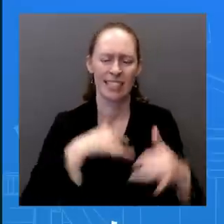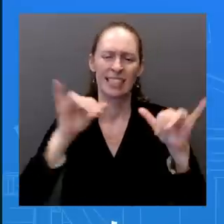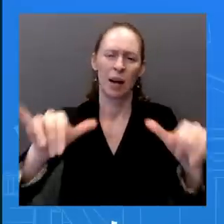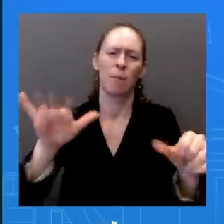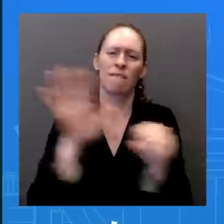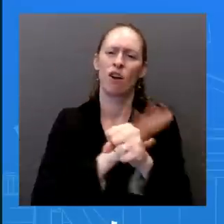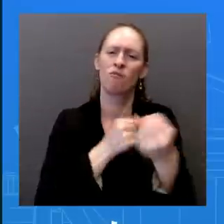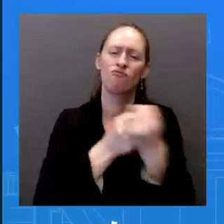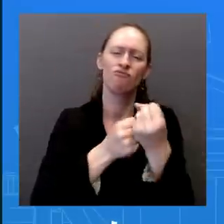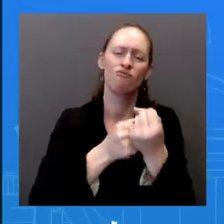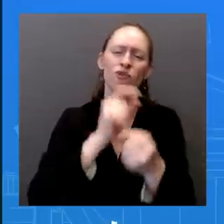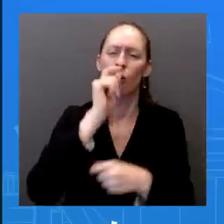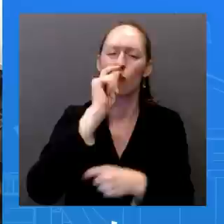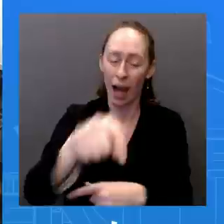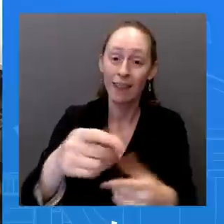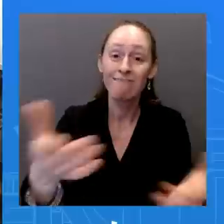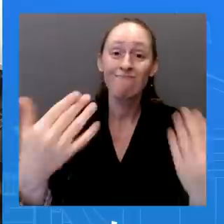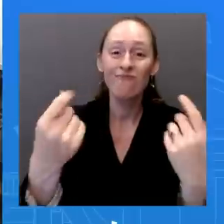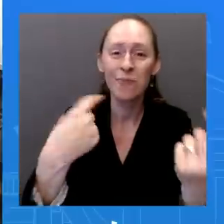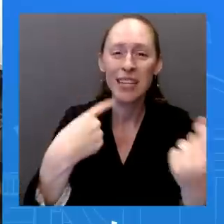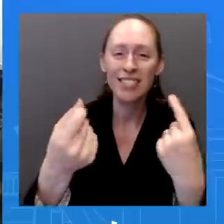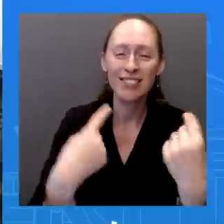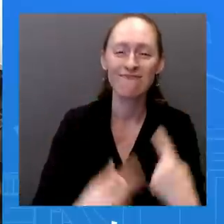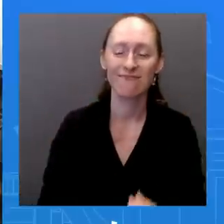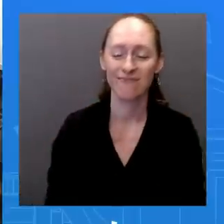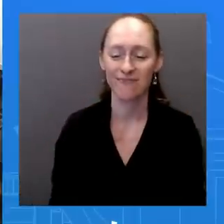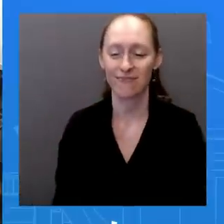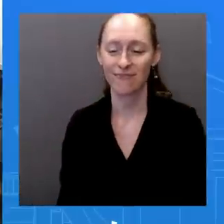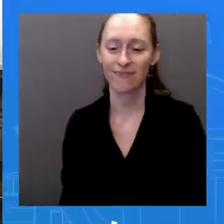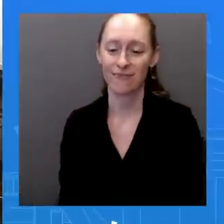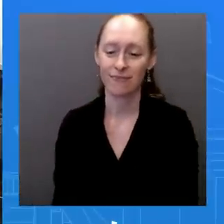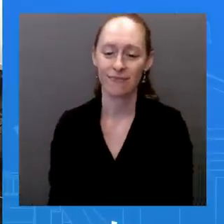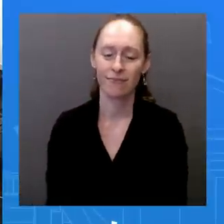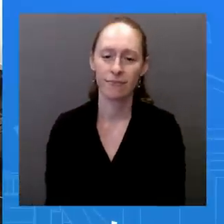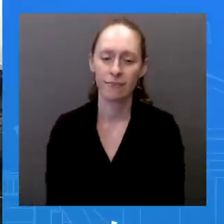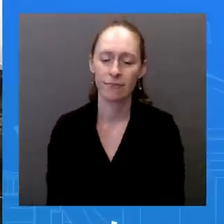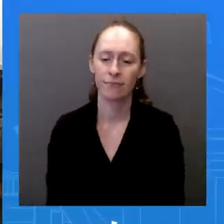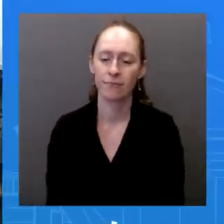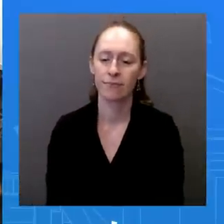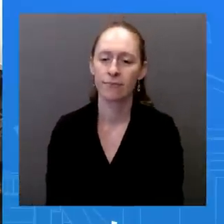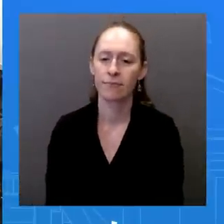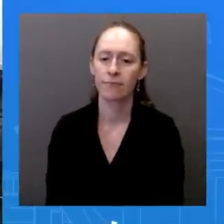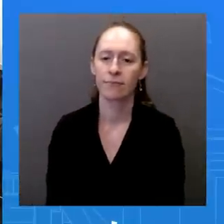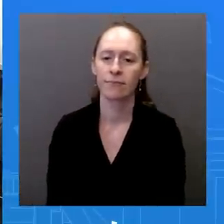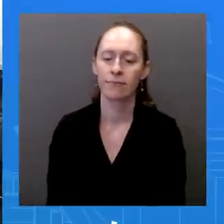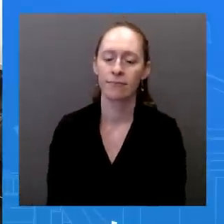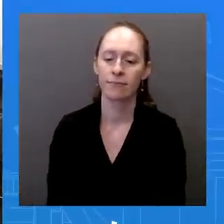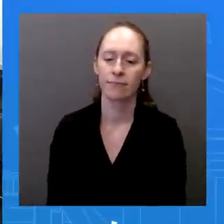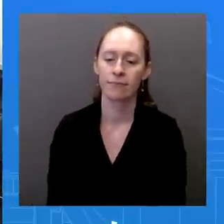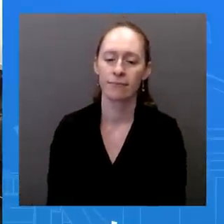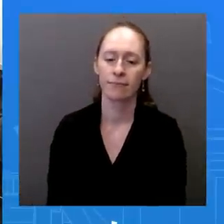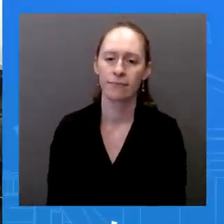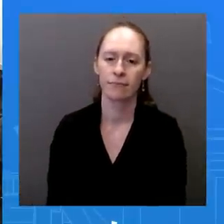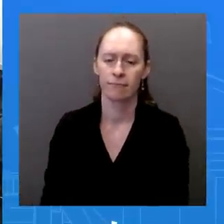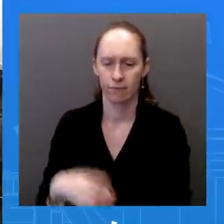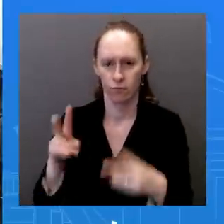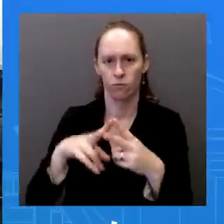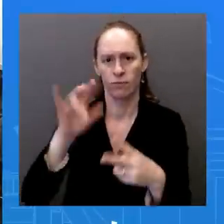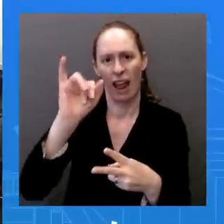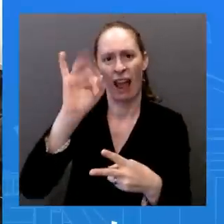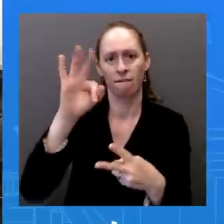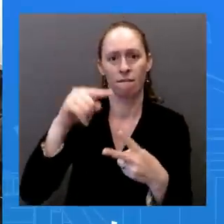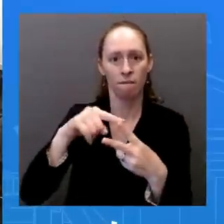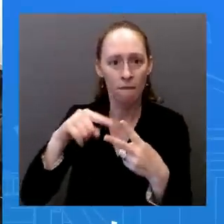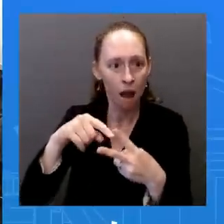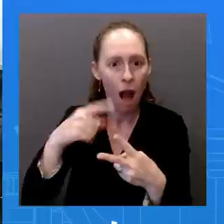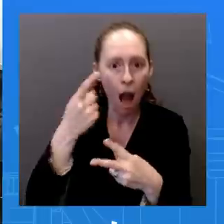Jake. If both of those things do transpire, the referenda, the sham referenda, you called it, taking place, and then also President Putin